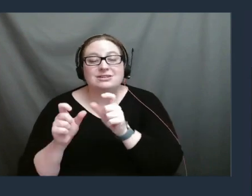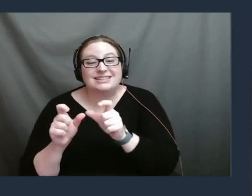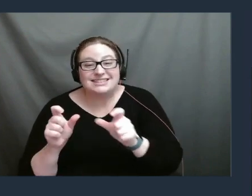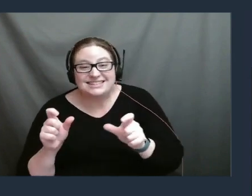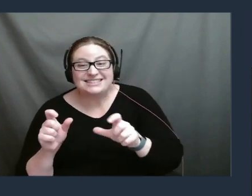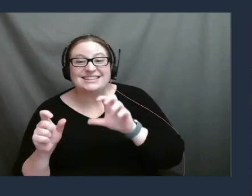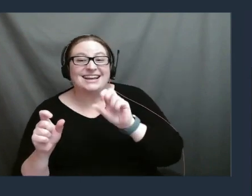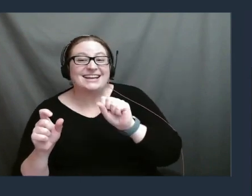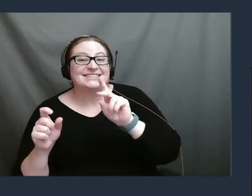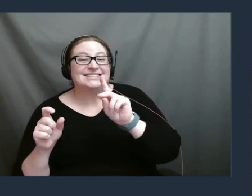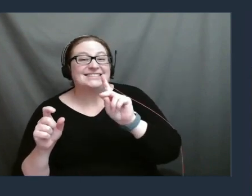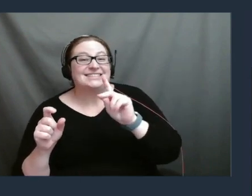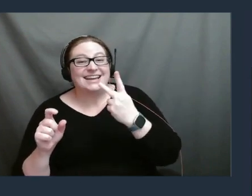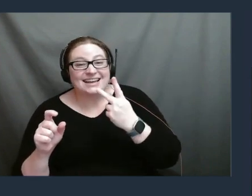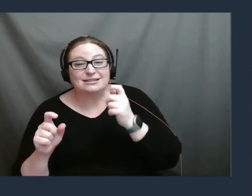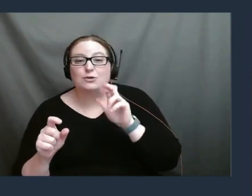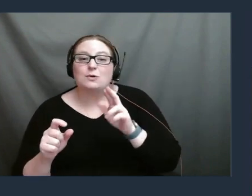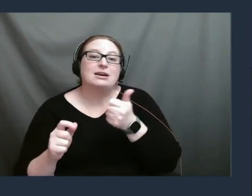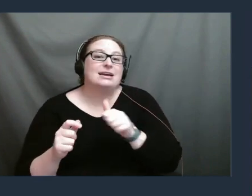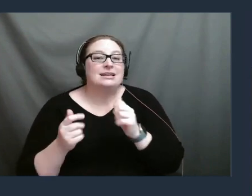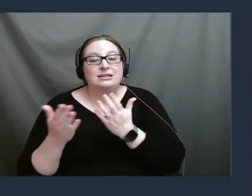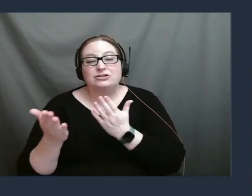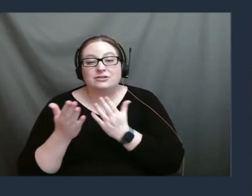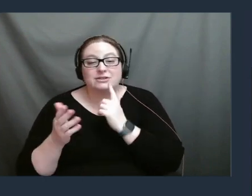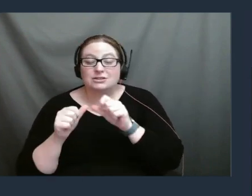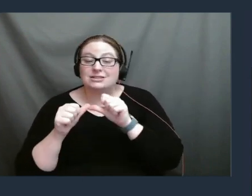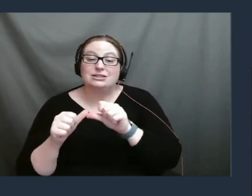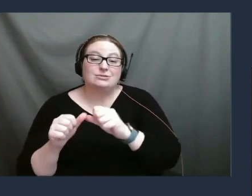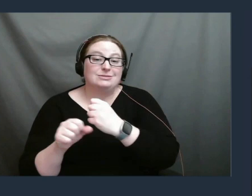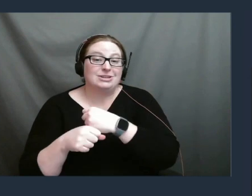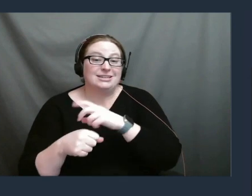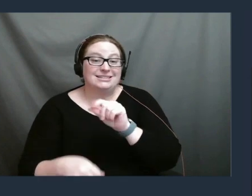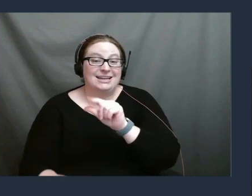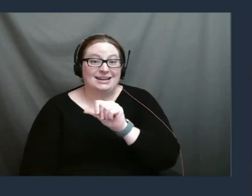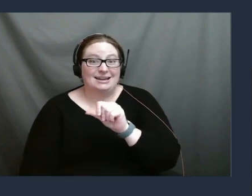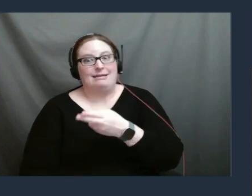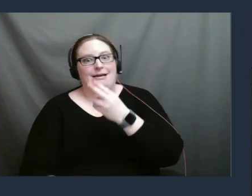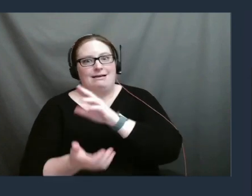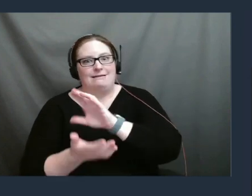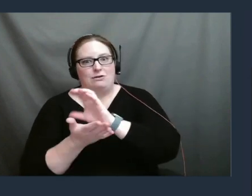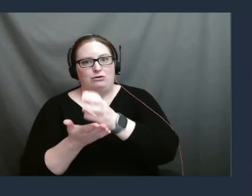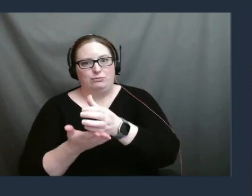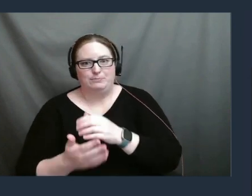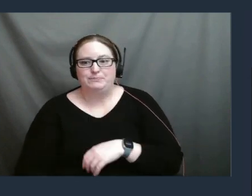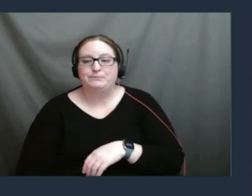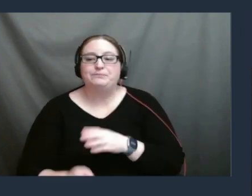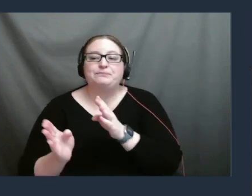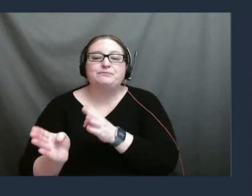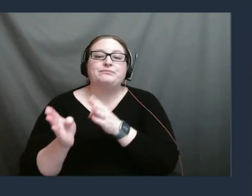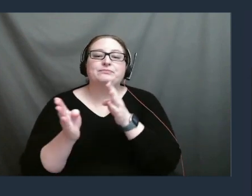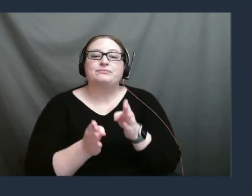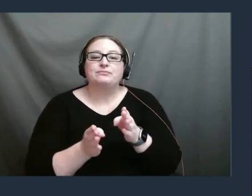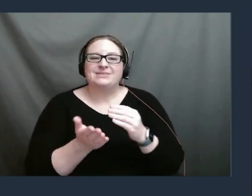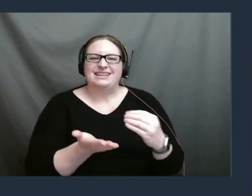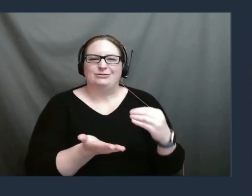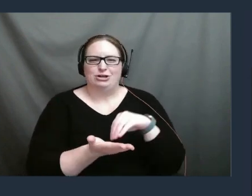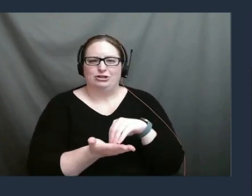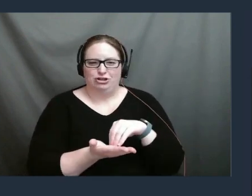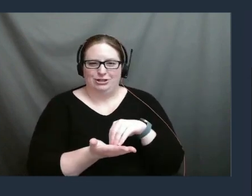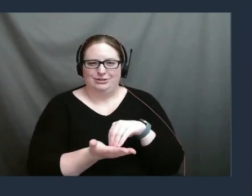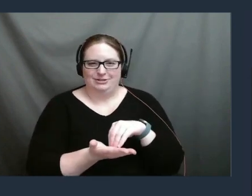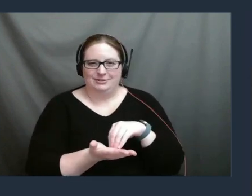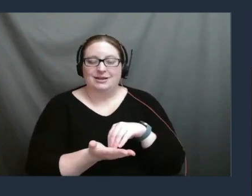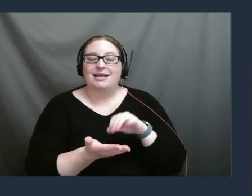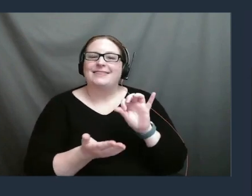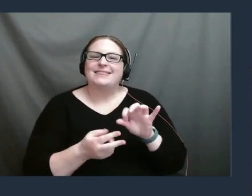or any services that are continuously generating data at a high volume. The next stage is ingestion, and this is an